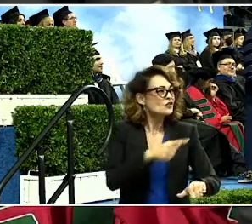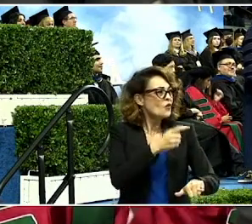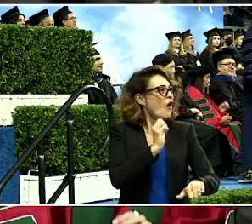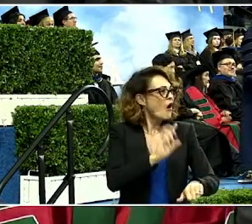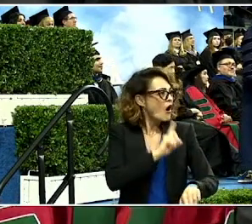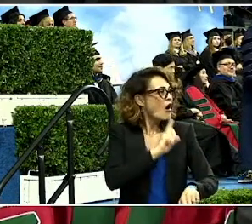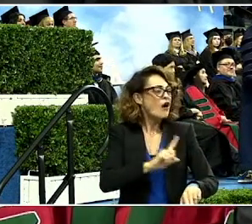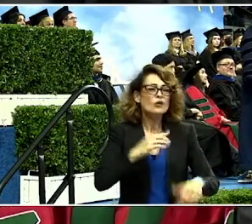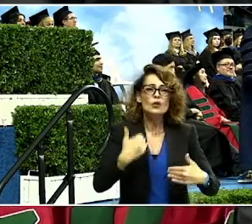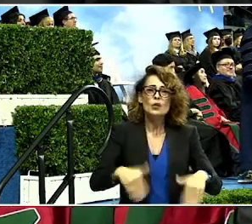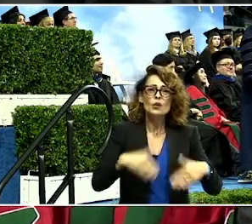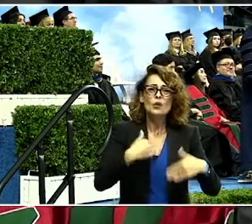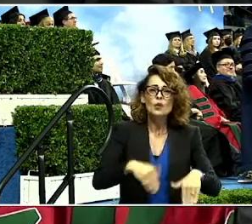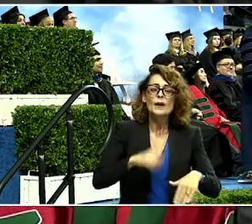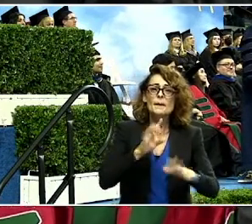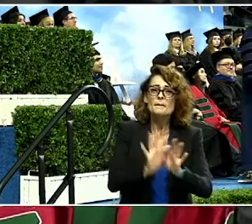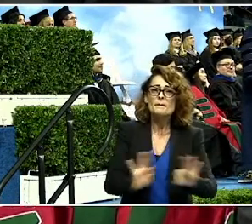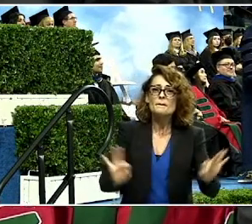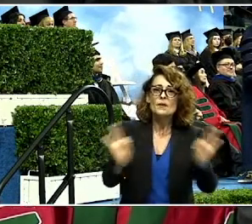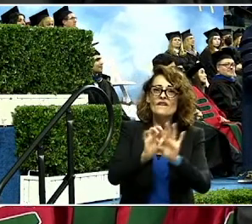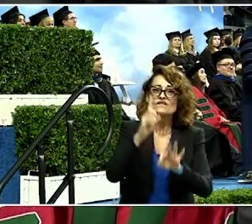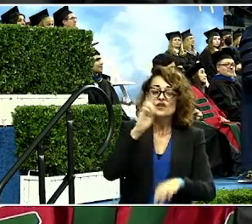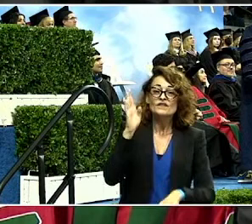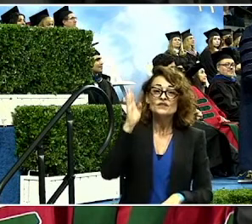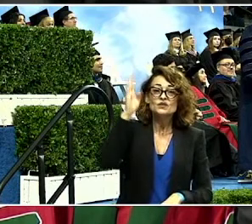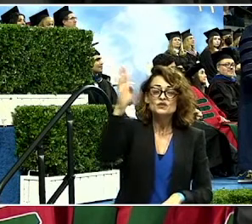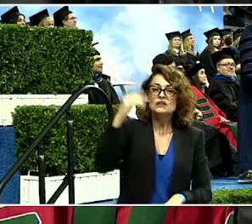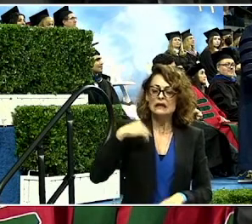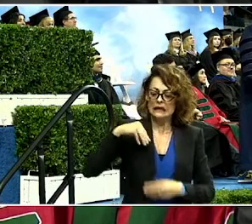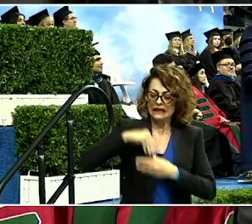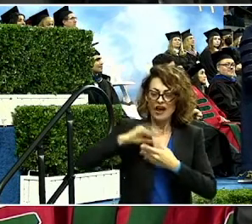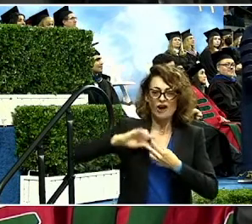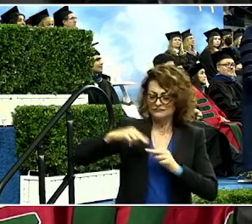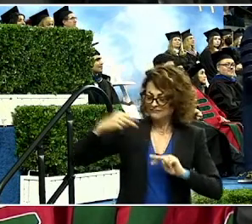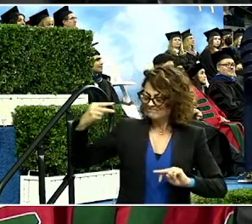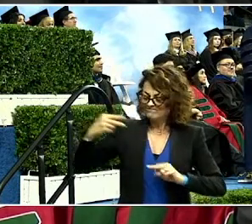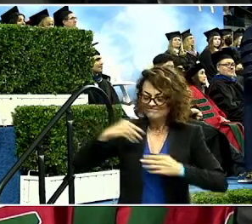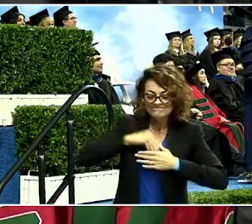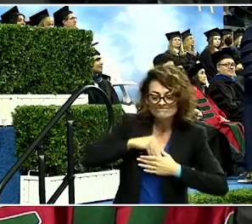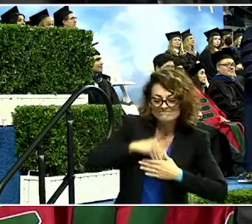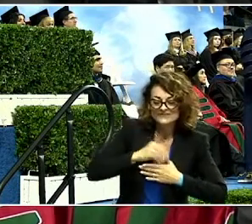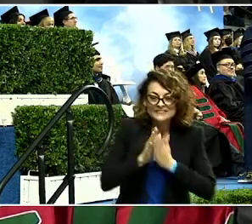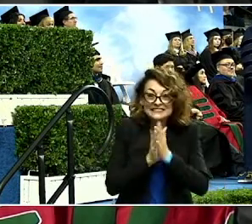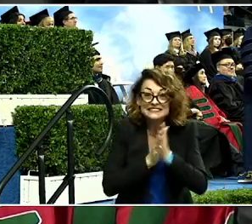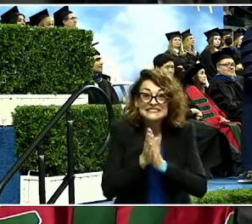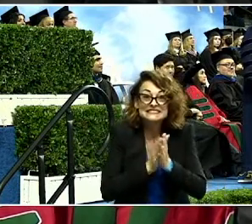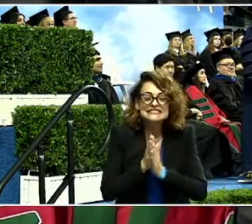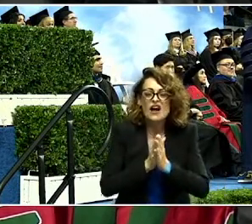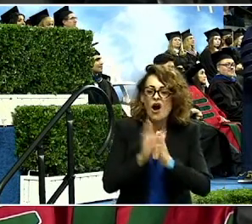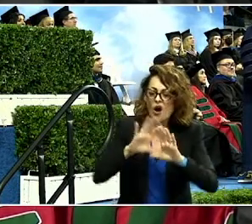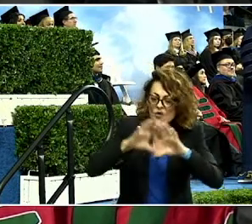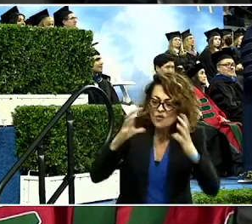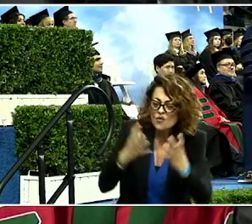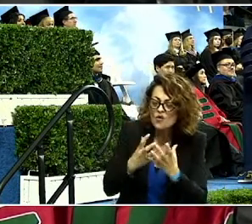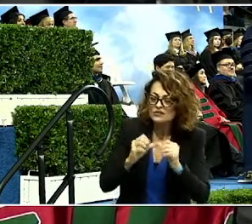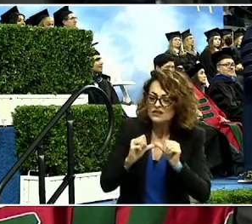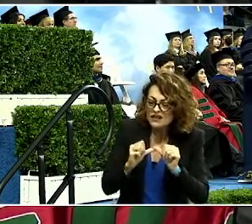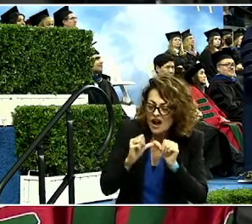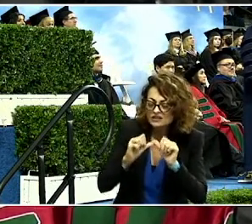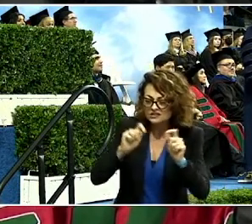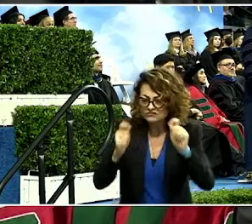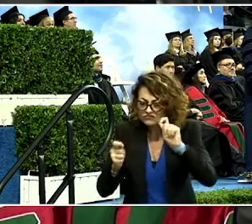important for the future. And it's in our DNA to look at the world as one that's ripe for constant reshaping. So